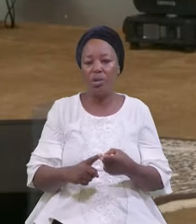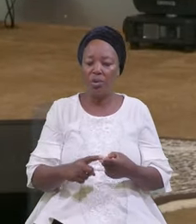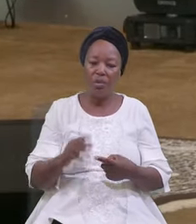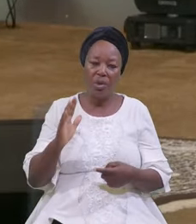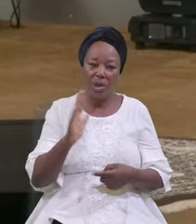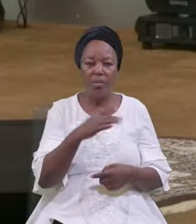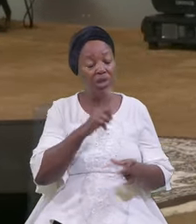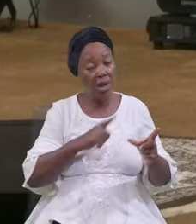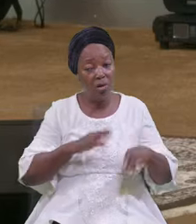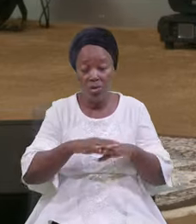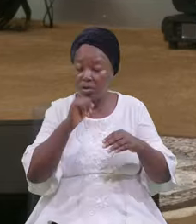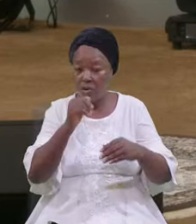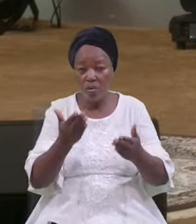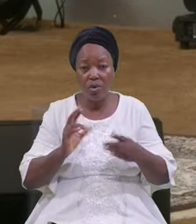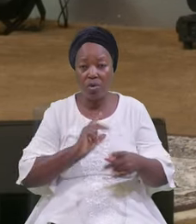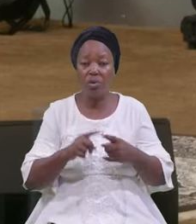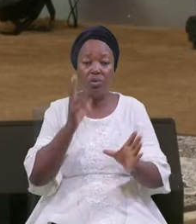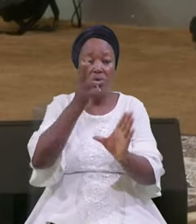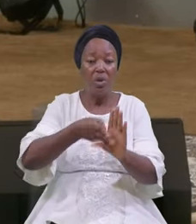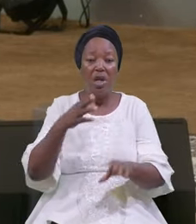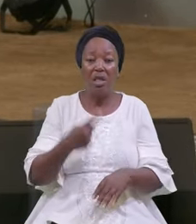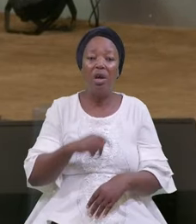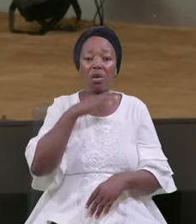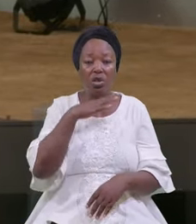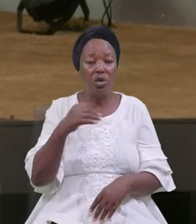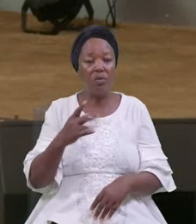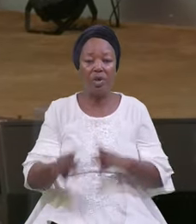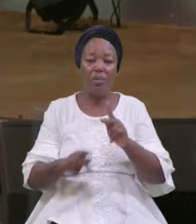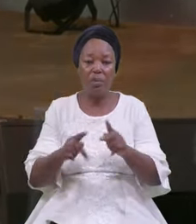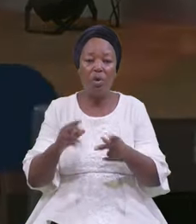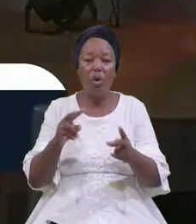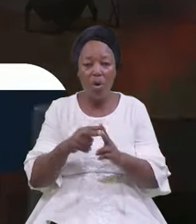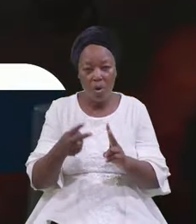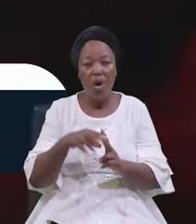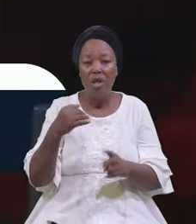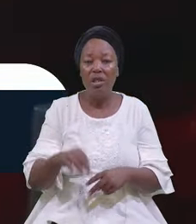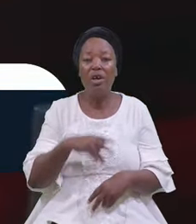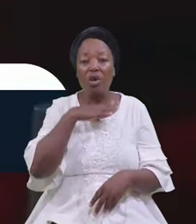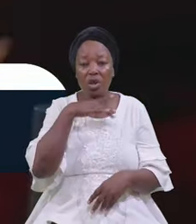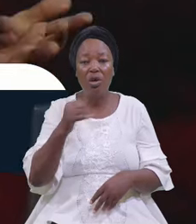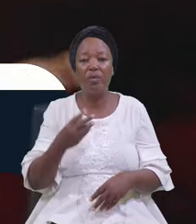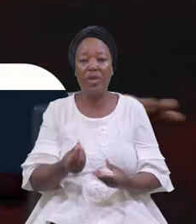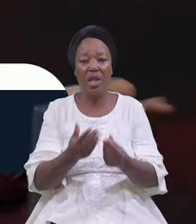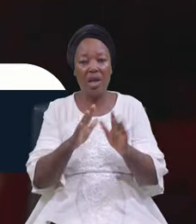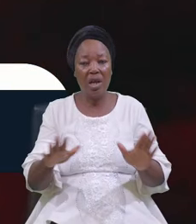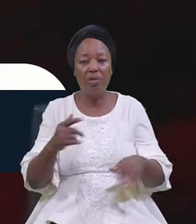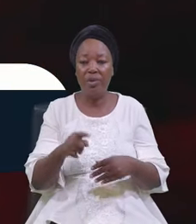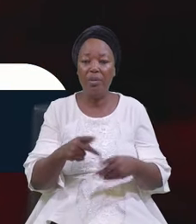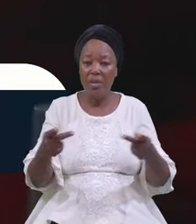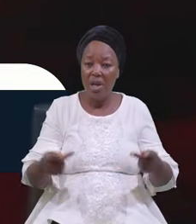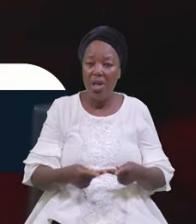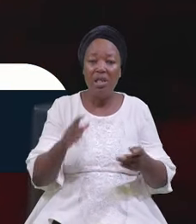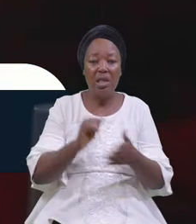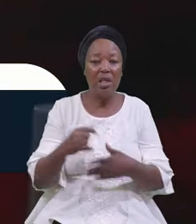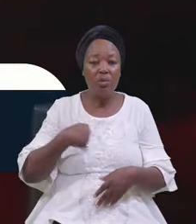want us to join the corruption of the people or the corruption of the land. In fact, he tells